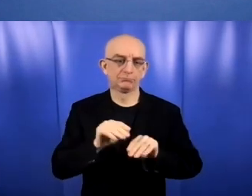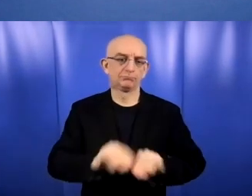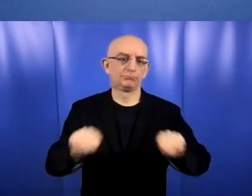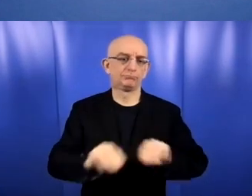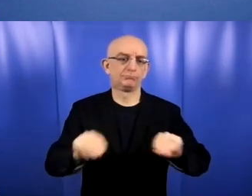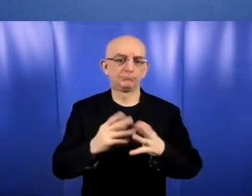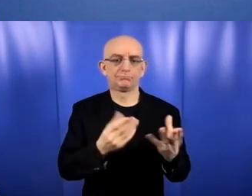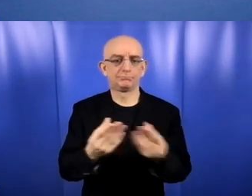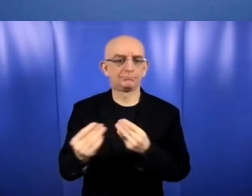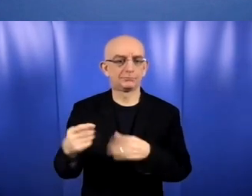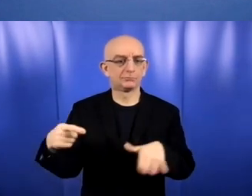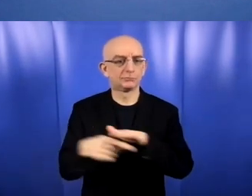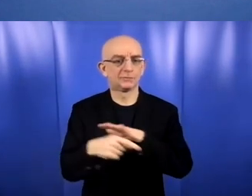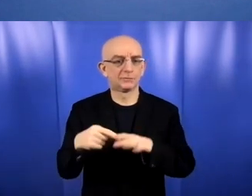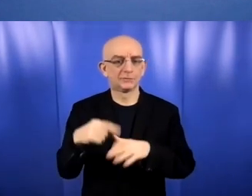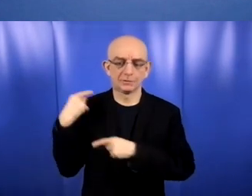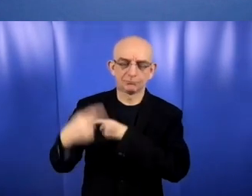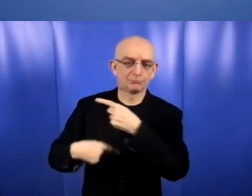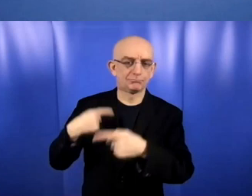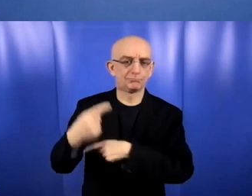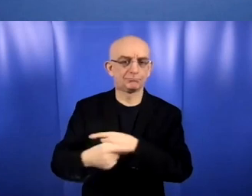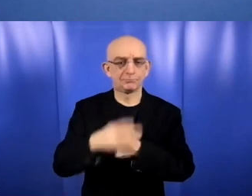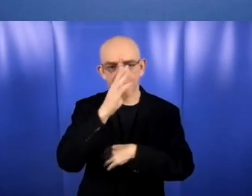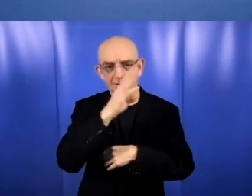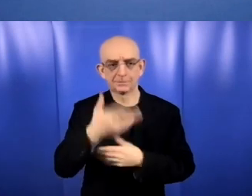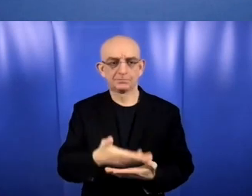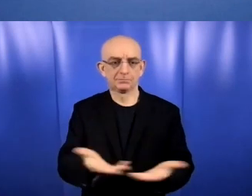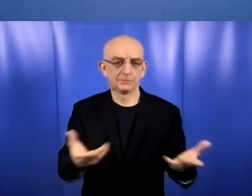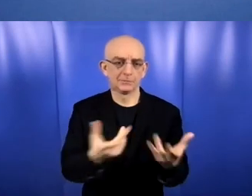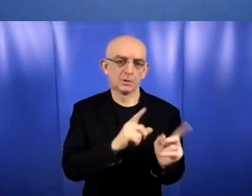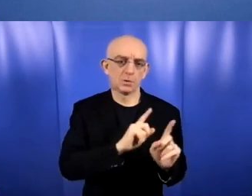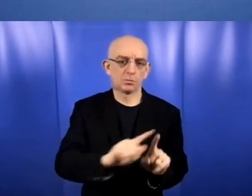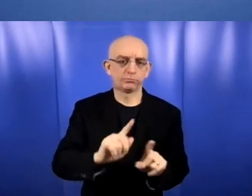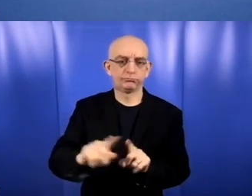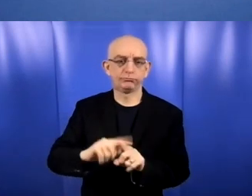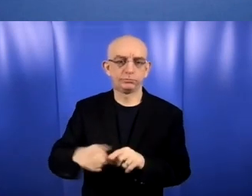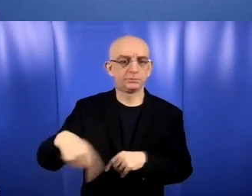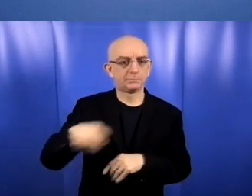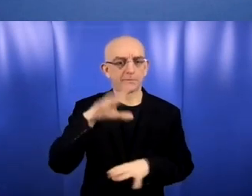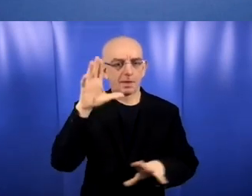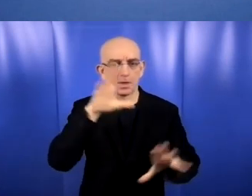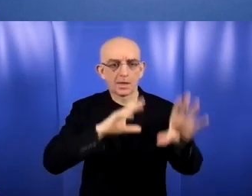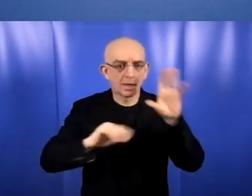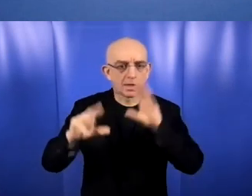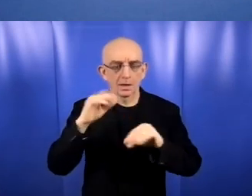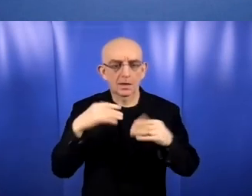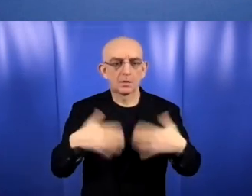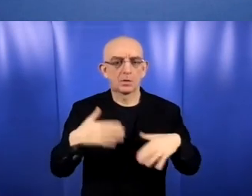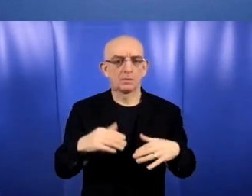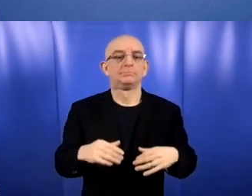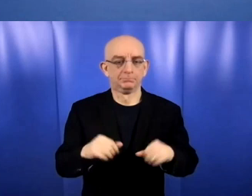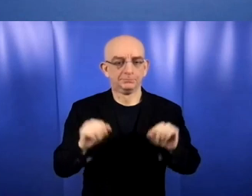to go back to their country of nationality, they were equipped and willing.